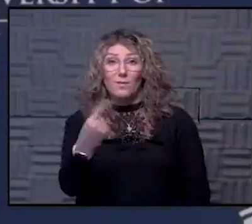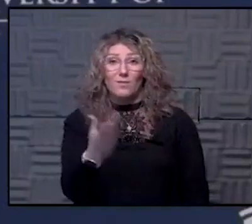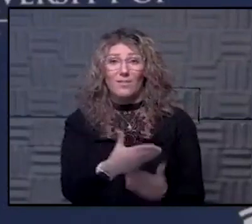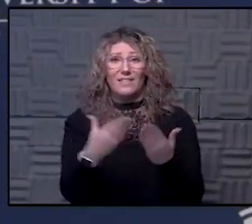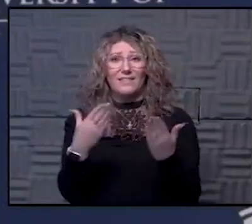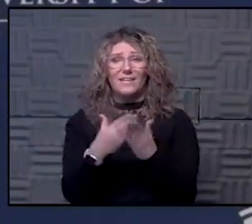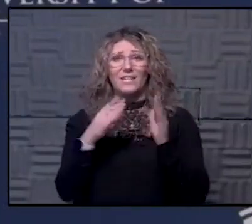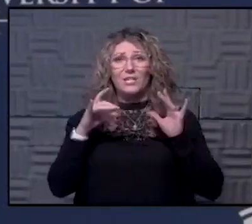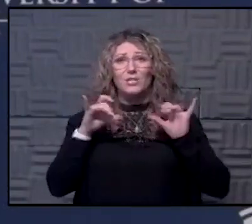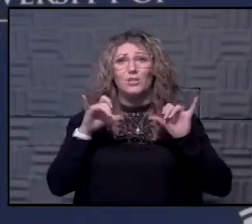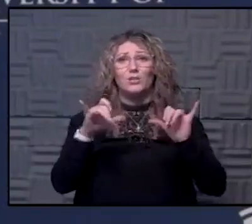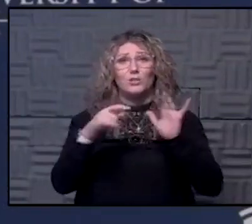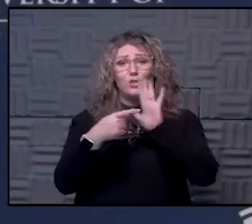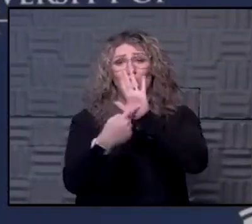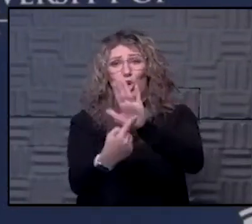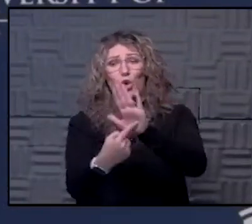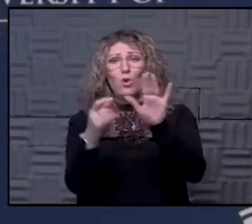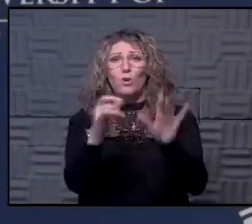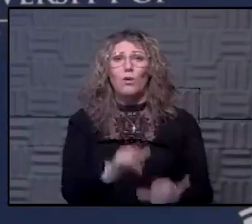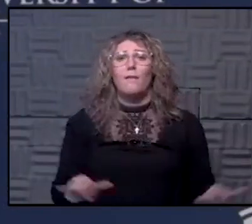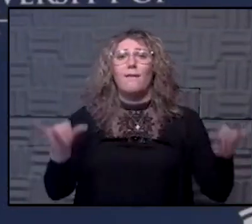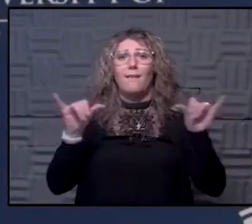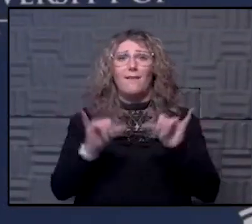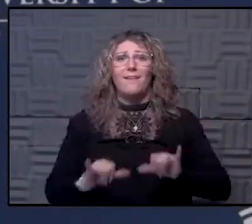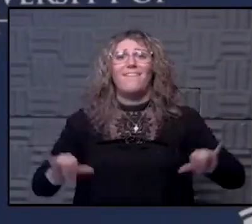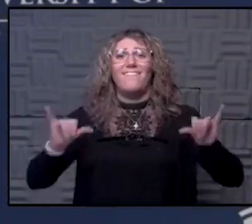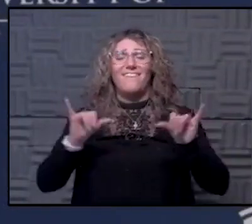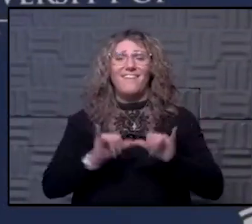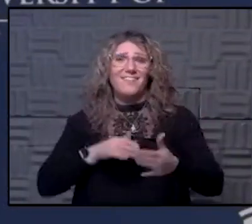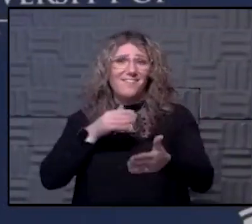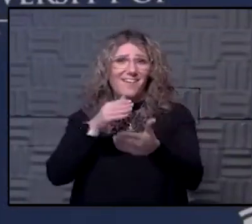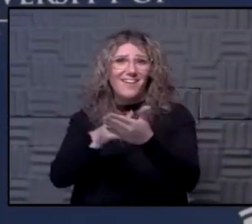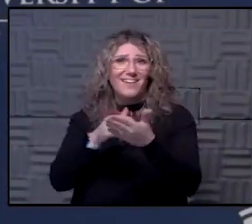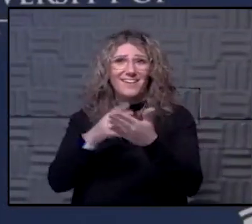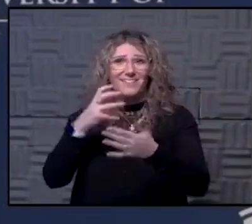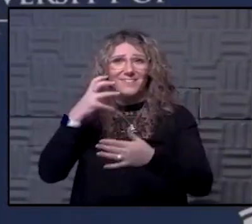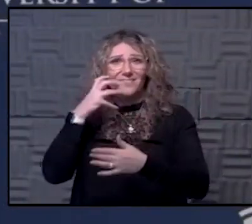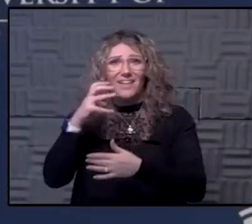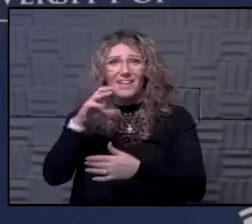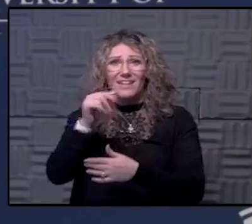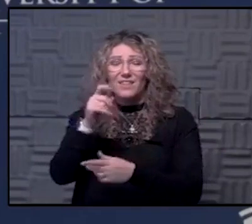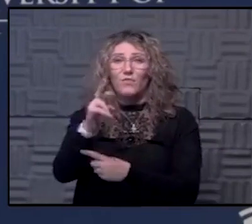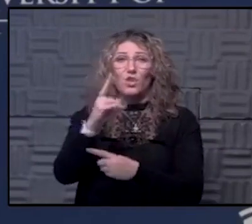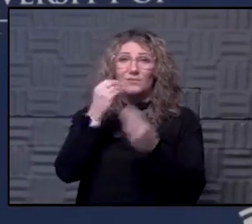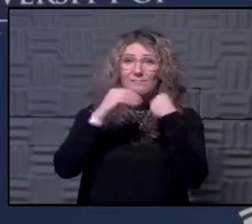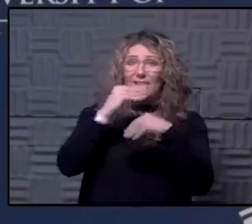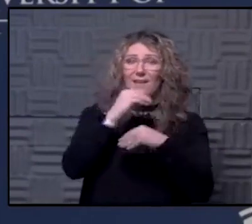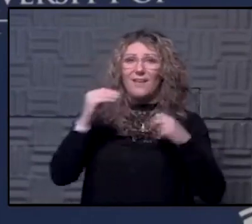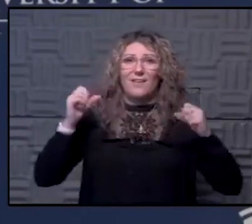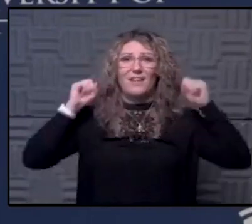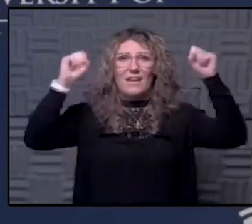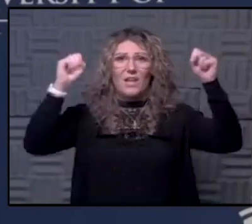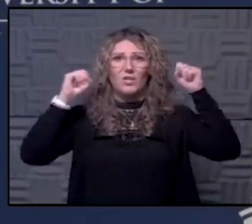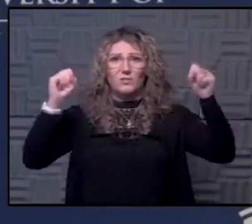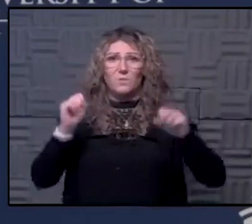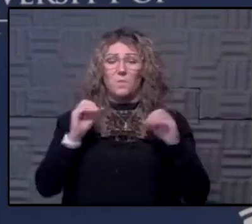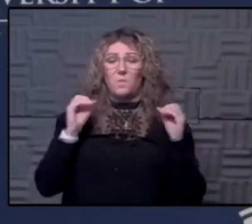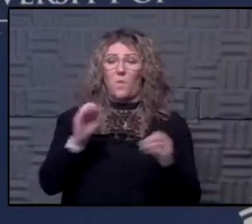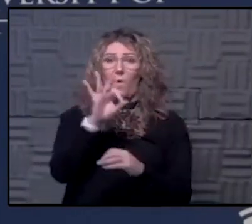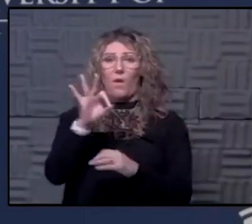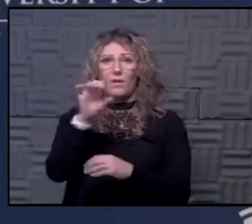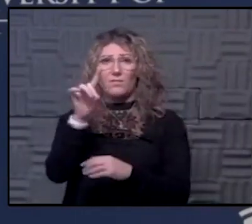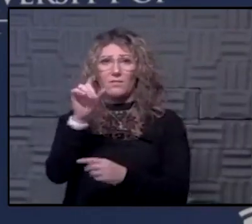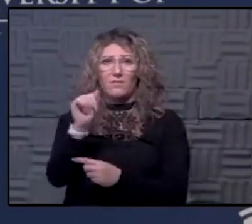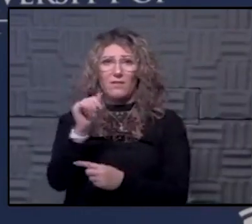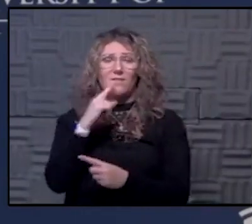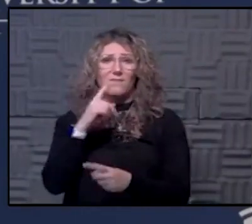shown consistent, proven to work against fatty liver disease is actually diet and exercise. So we don't have an FDA-approved treatment